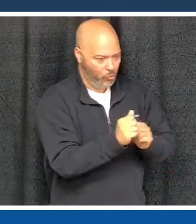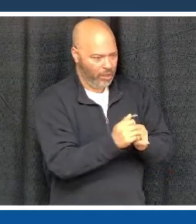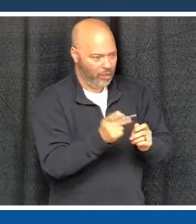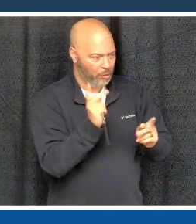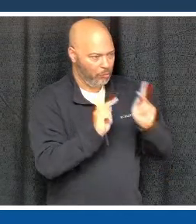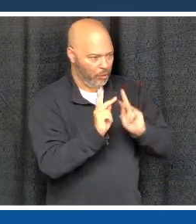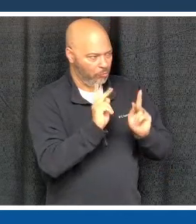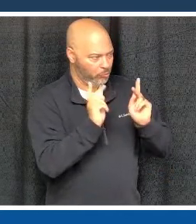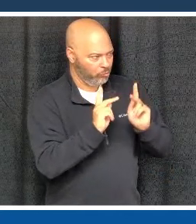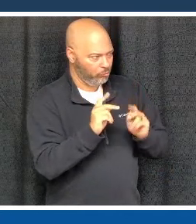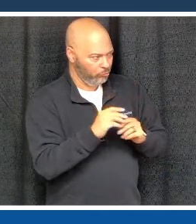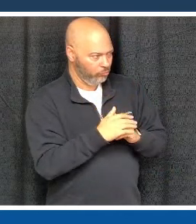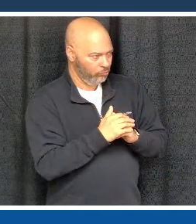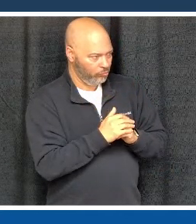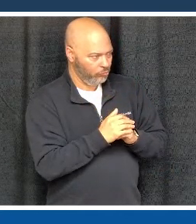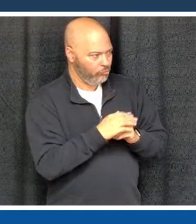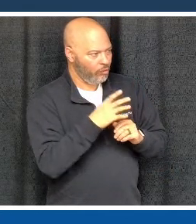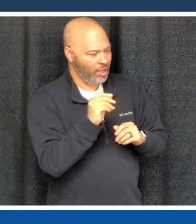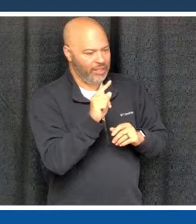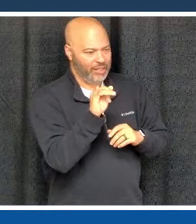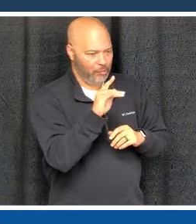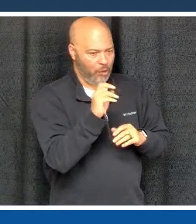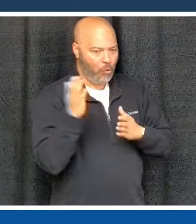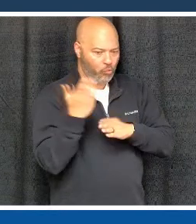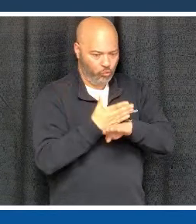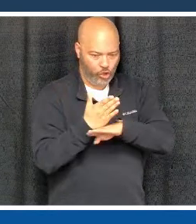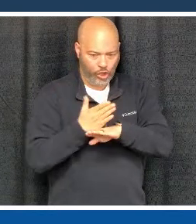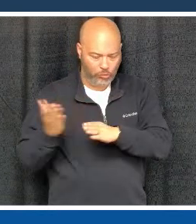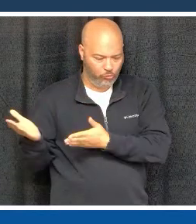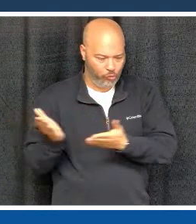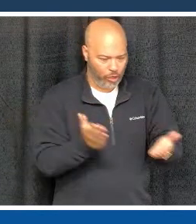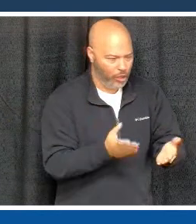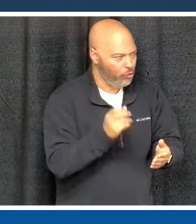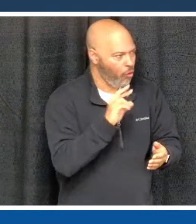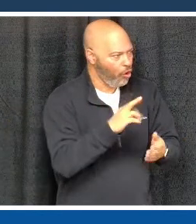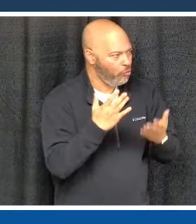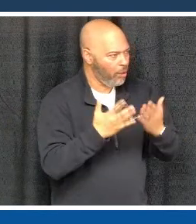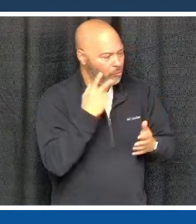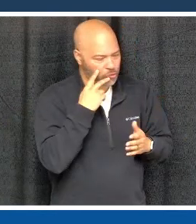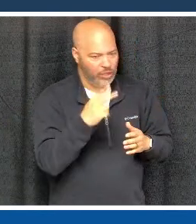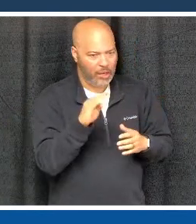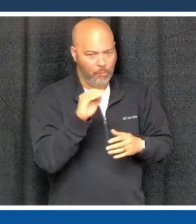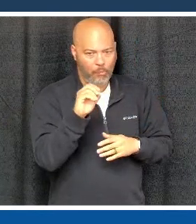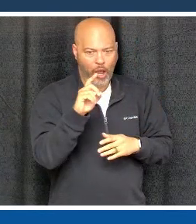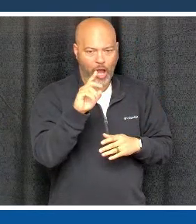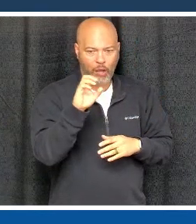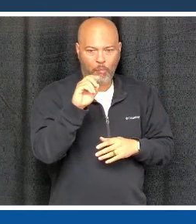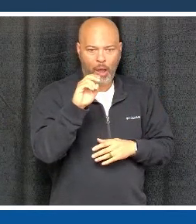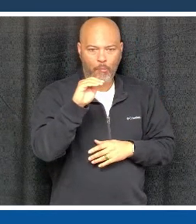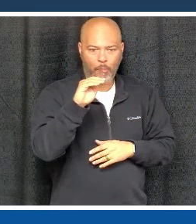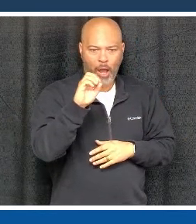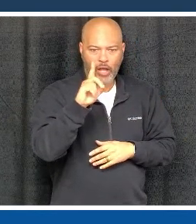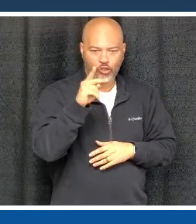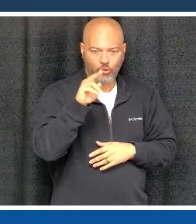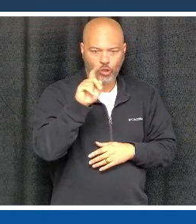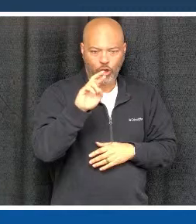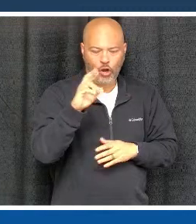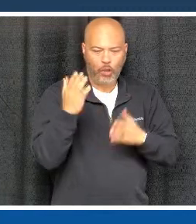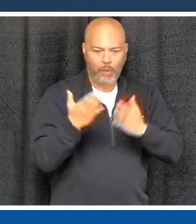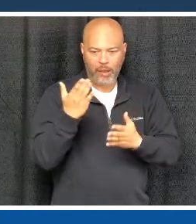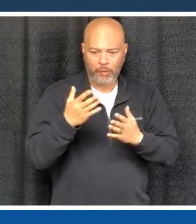contractors, and timber brought to the site. Or you may also see modular construction that comes in